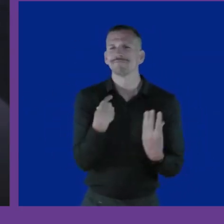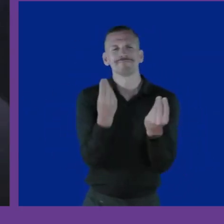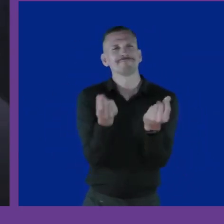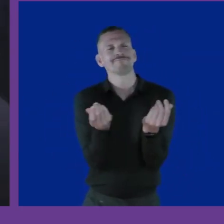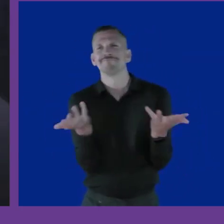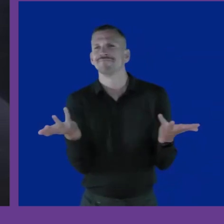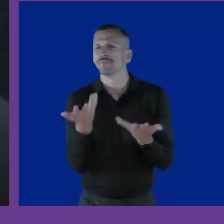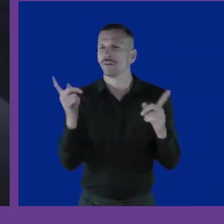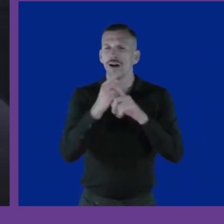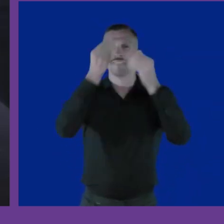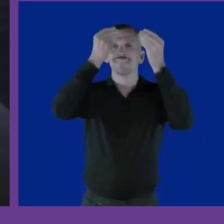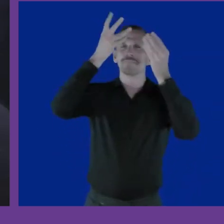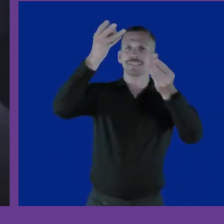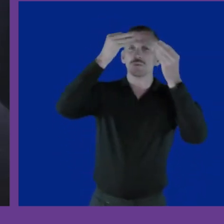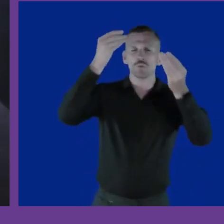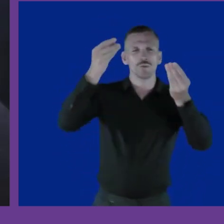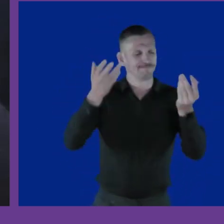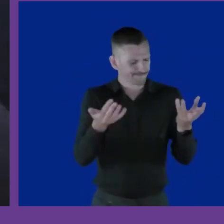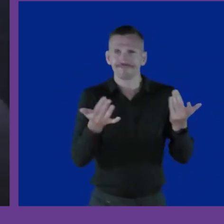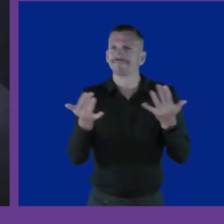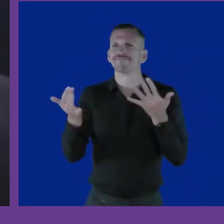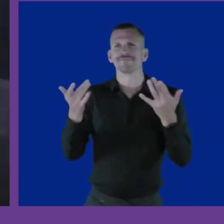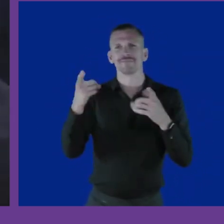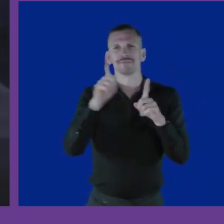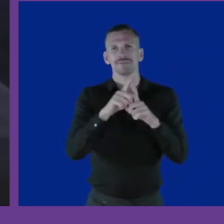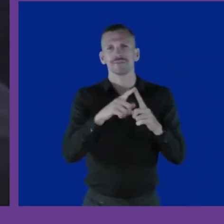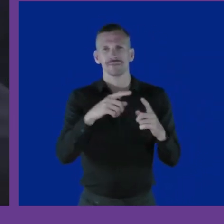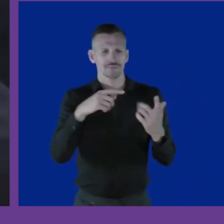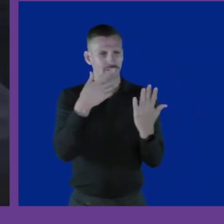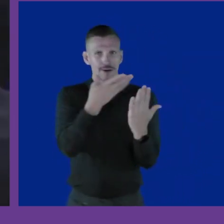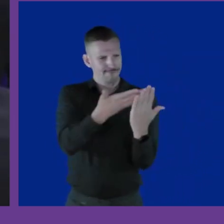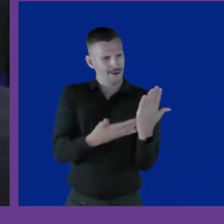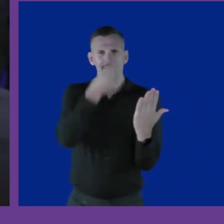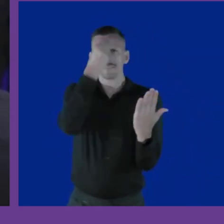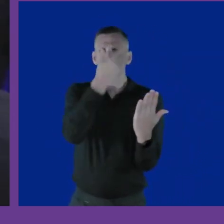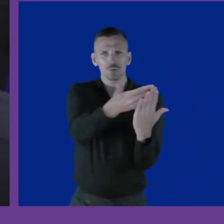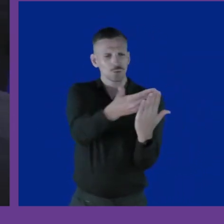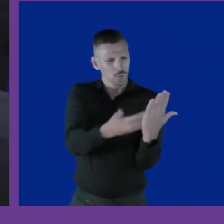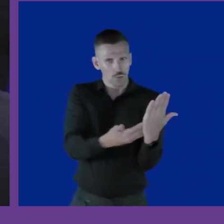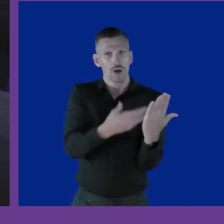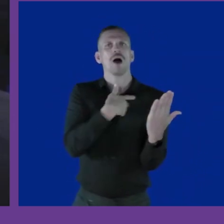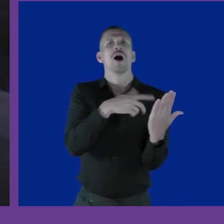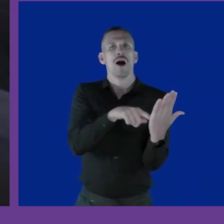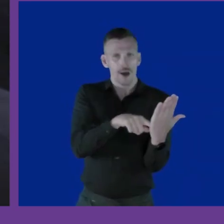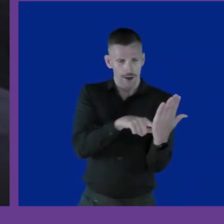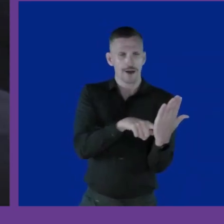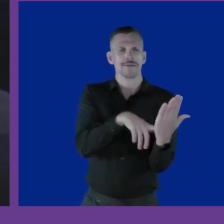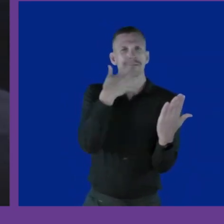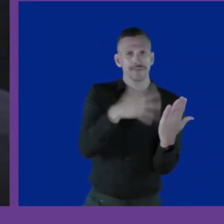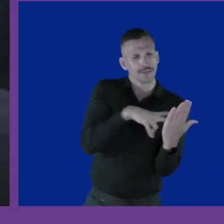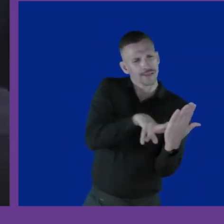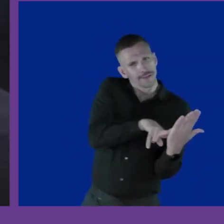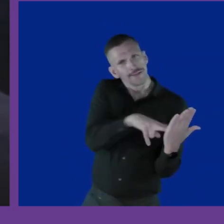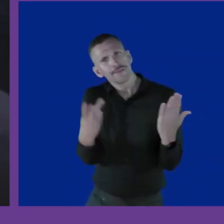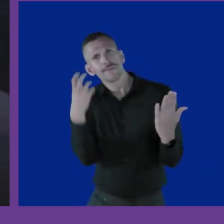the payment terminal is transmitted to the phone before